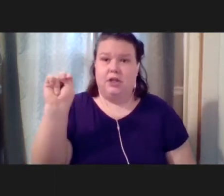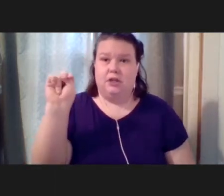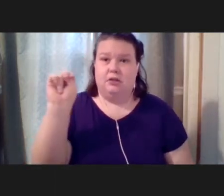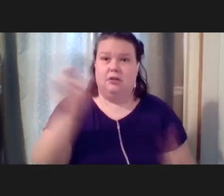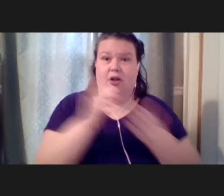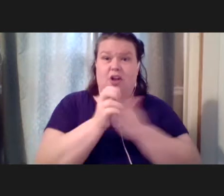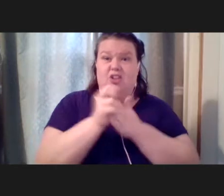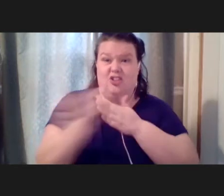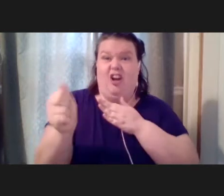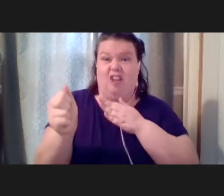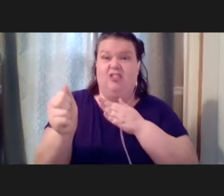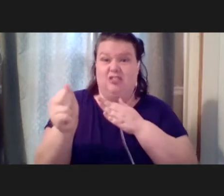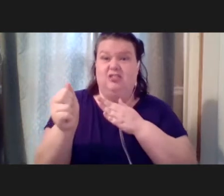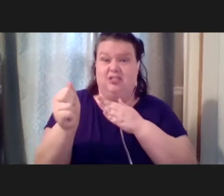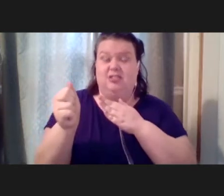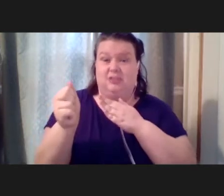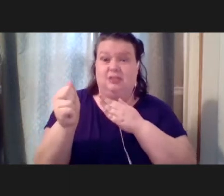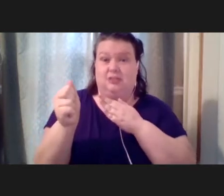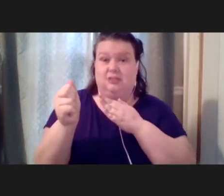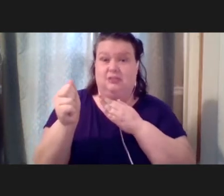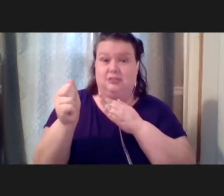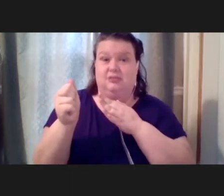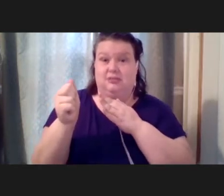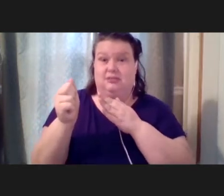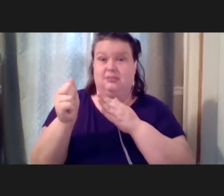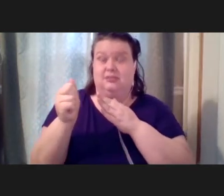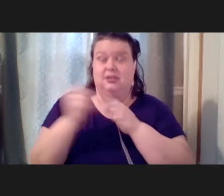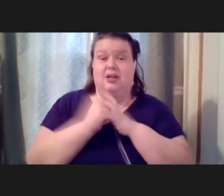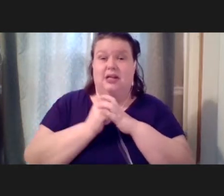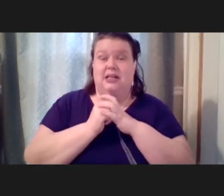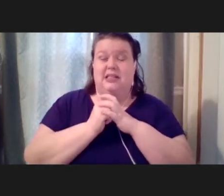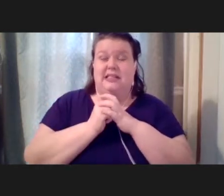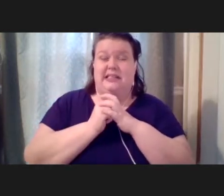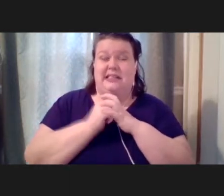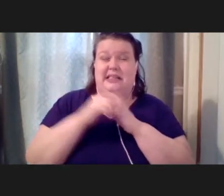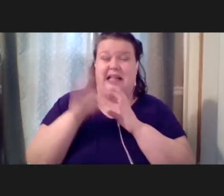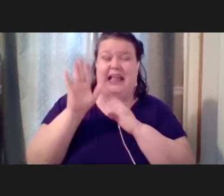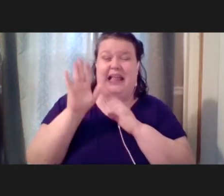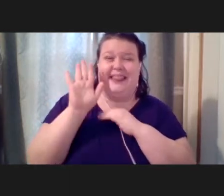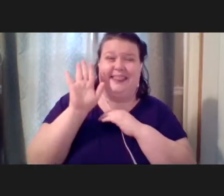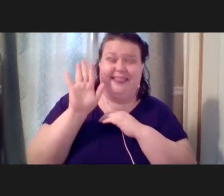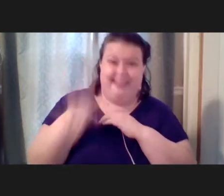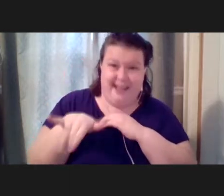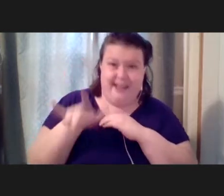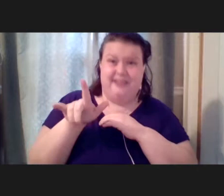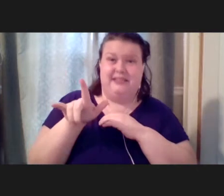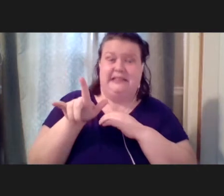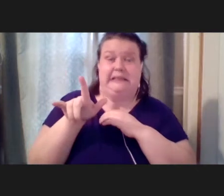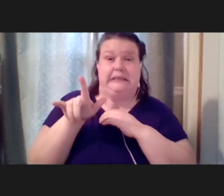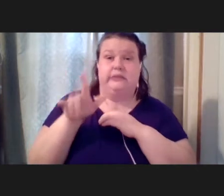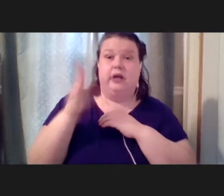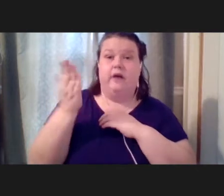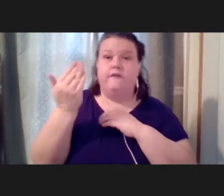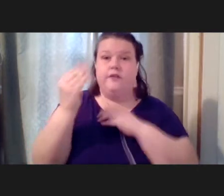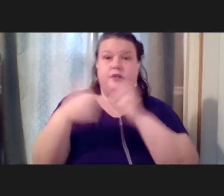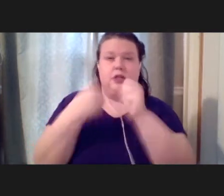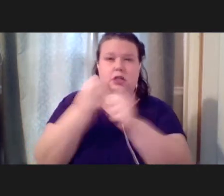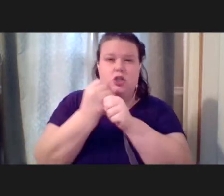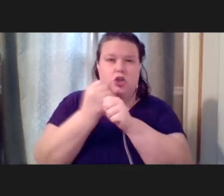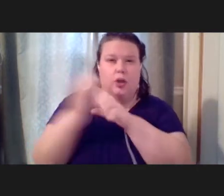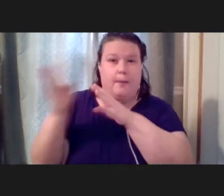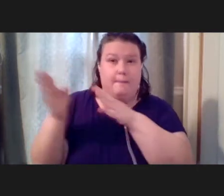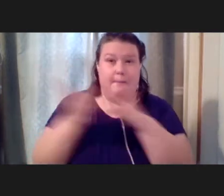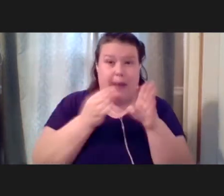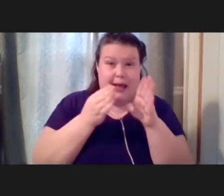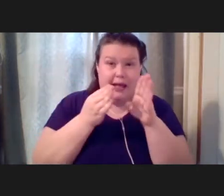And so I guess what I would like to know, like, it's kind of that, I mean, what's the 15 year plan? we talking about a billion